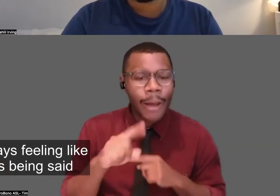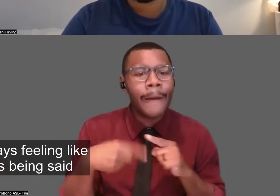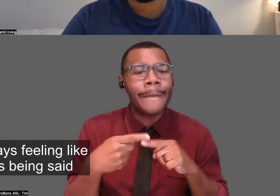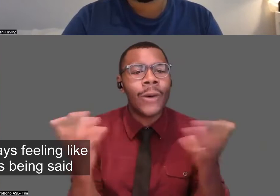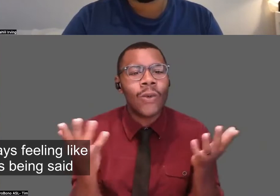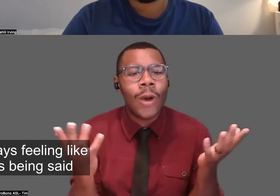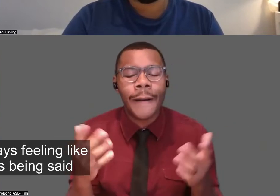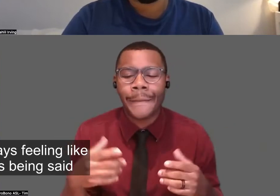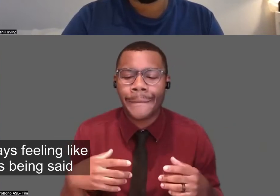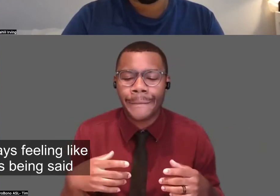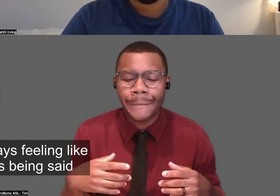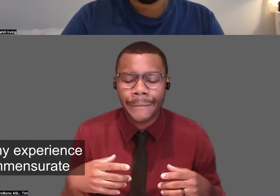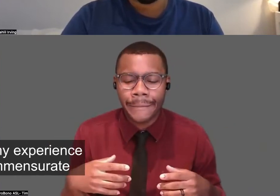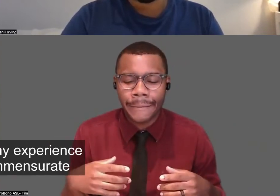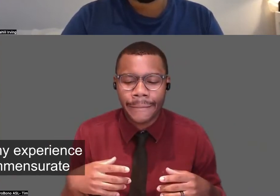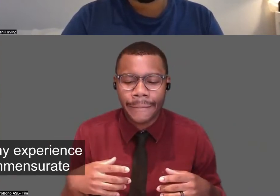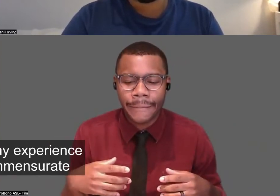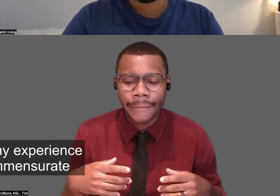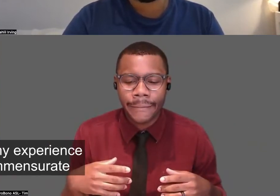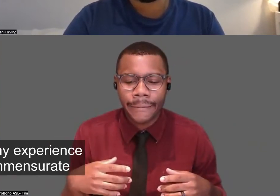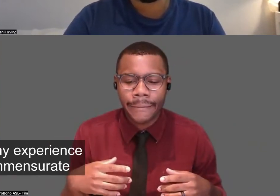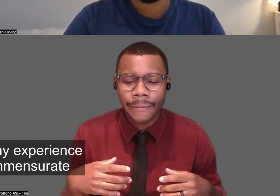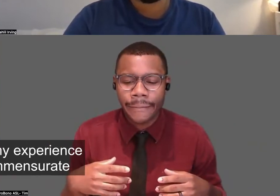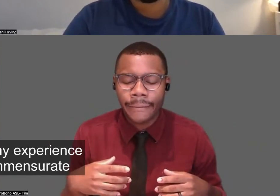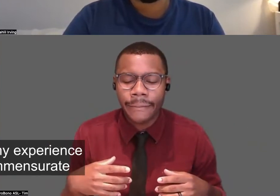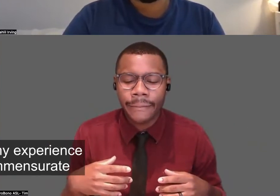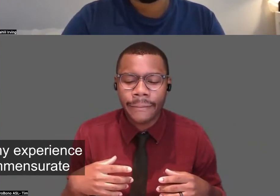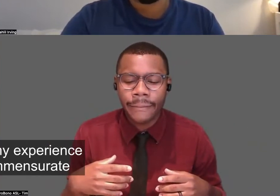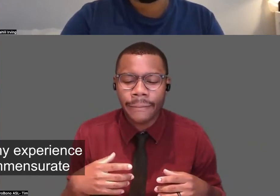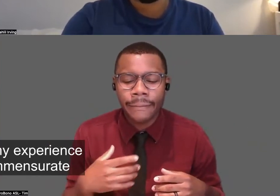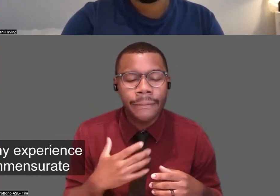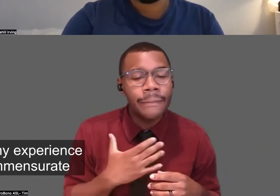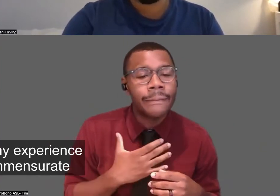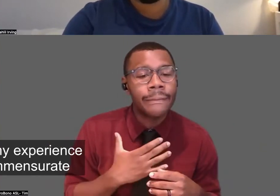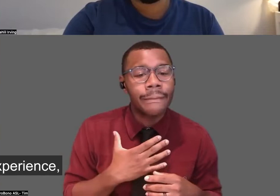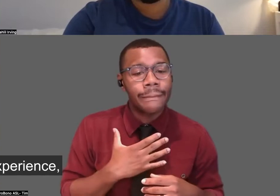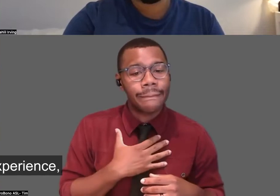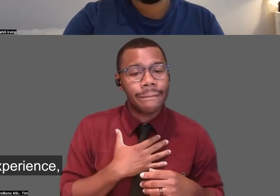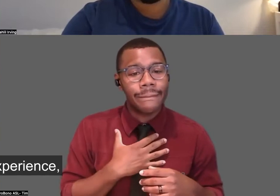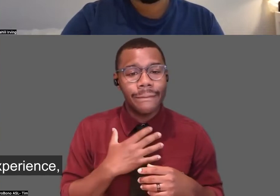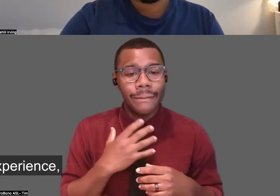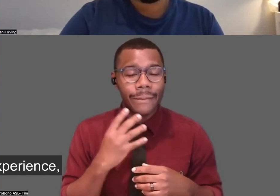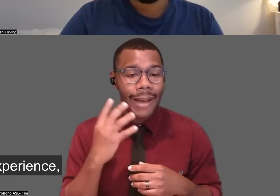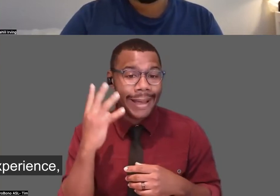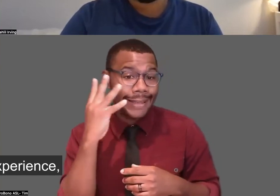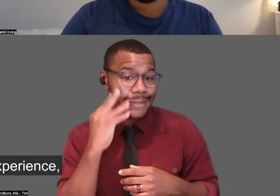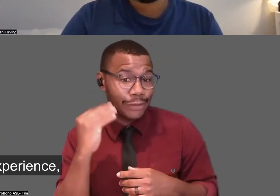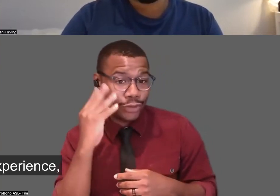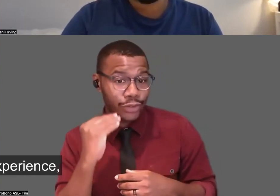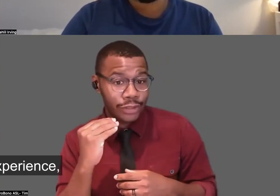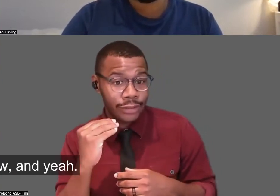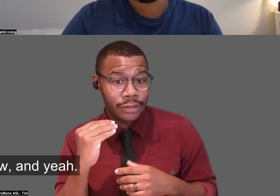feeling like nothing that's being said to me about my experience really is commensurate with the